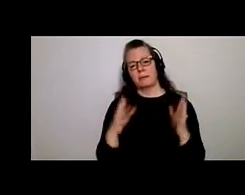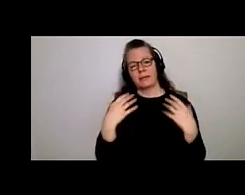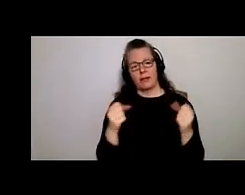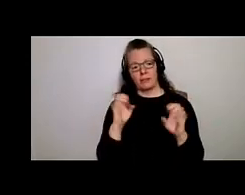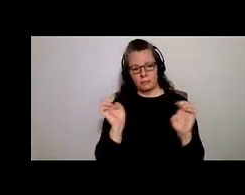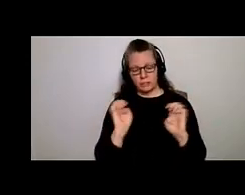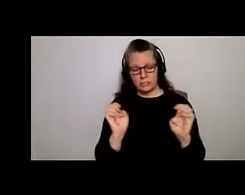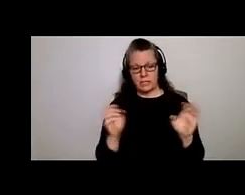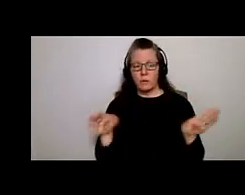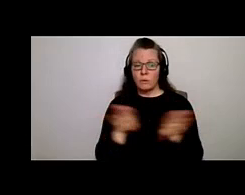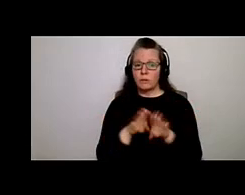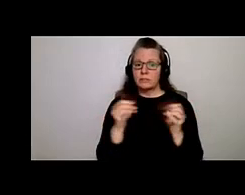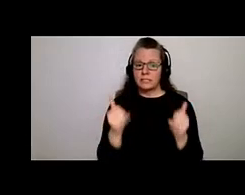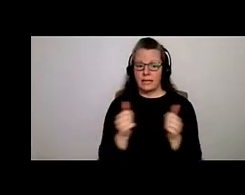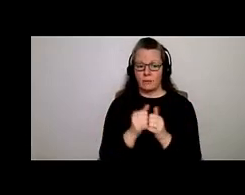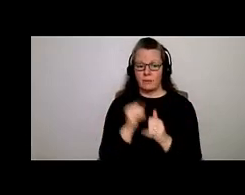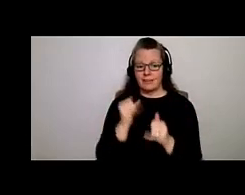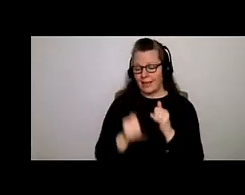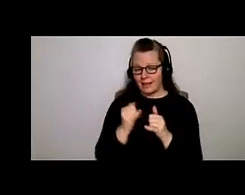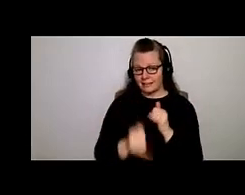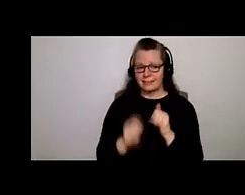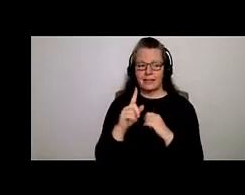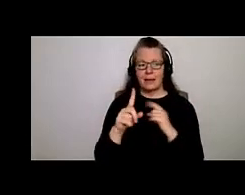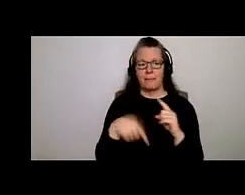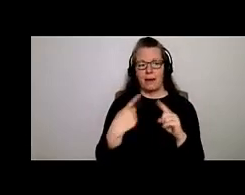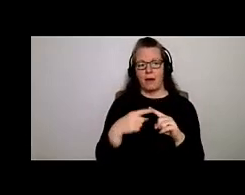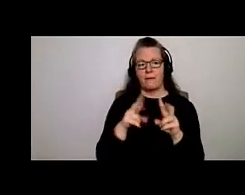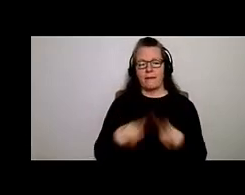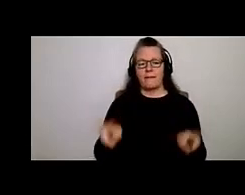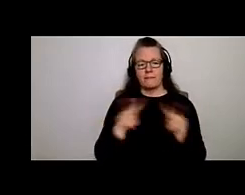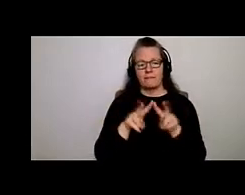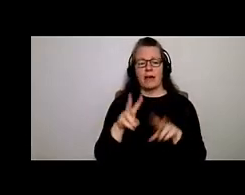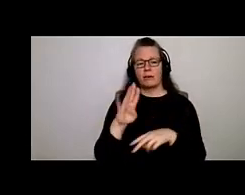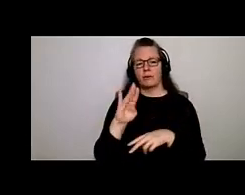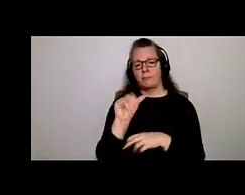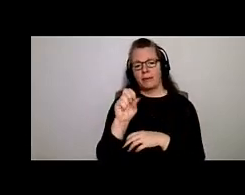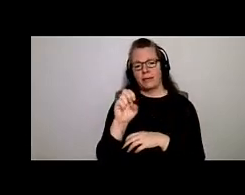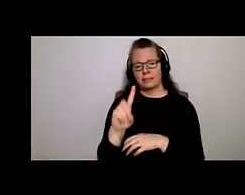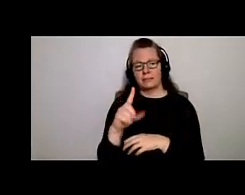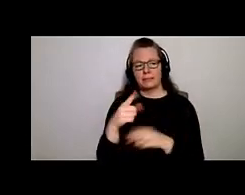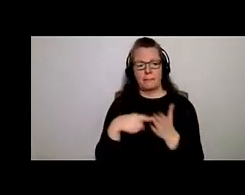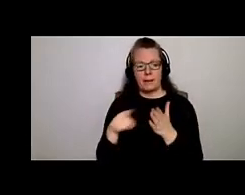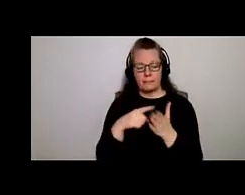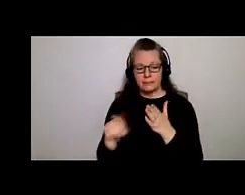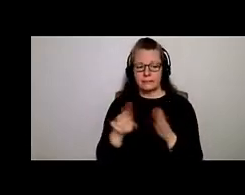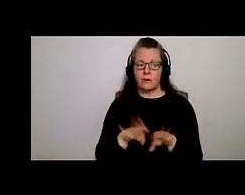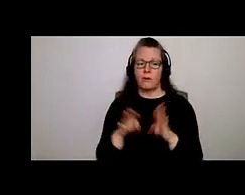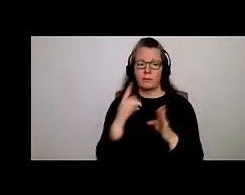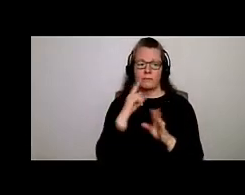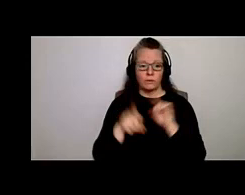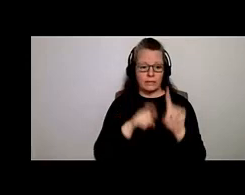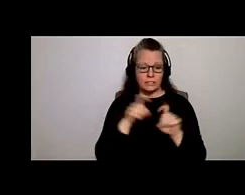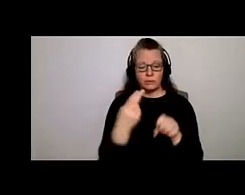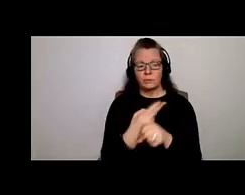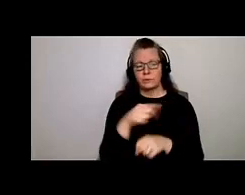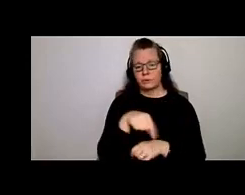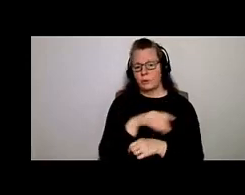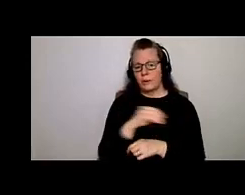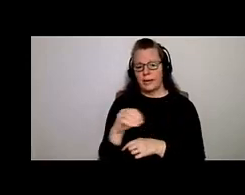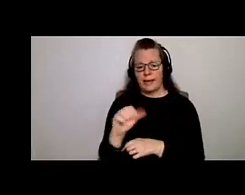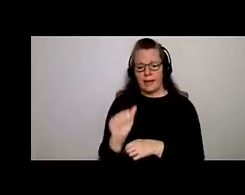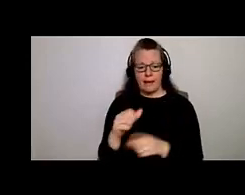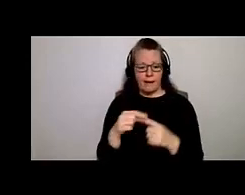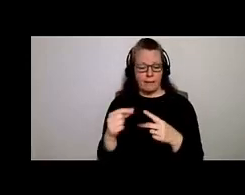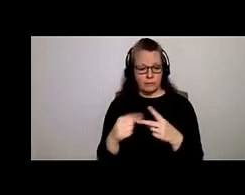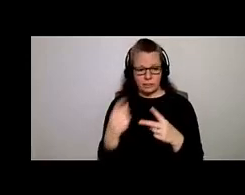the day with last session that's about value-based payments. We'll open up for questions. We'll use that Q&A feature that I just referenced, and